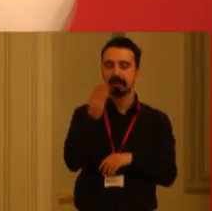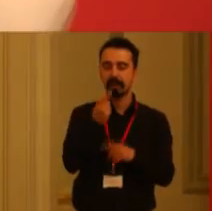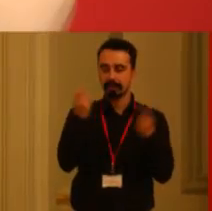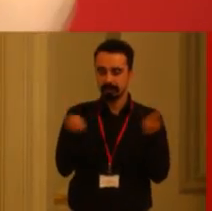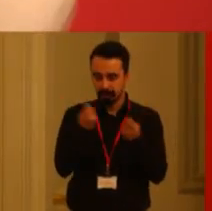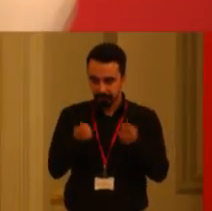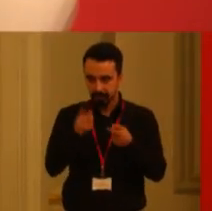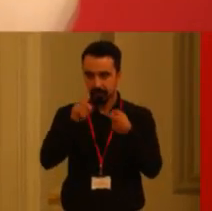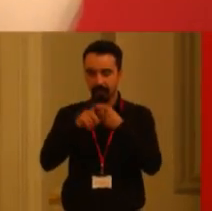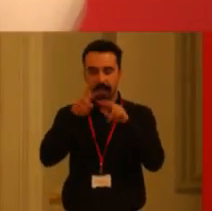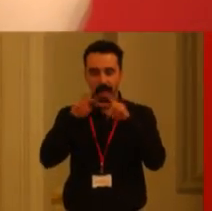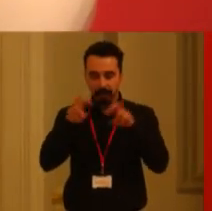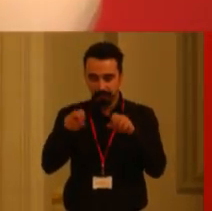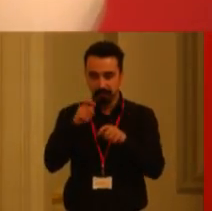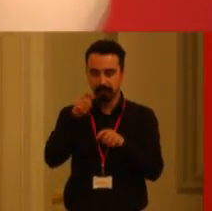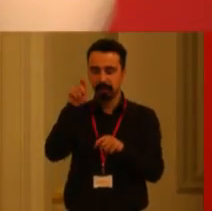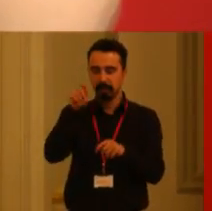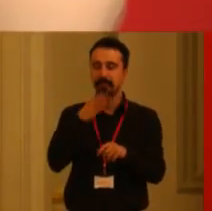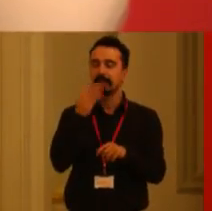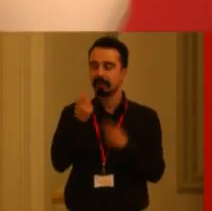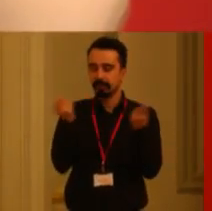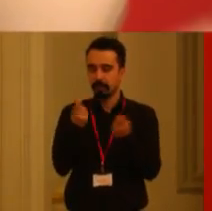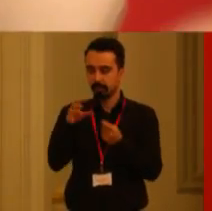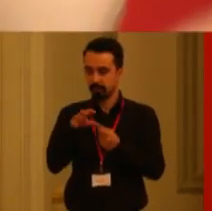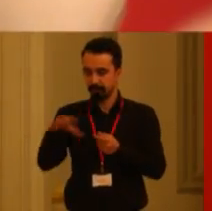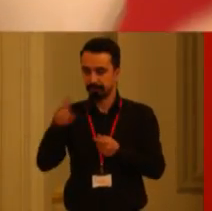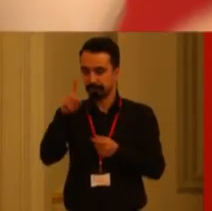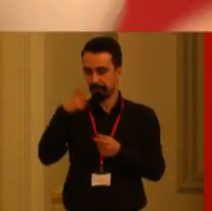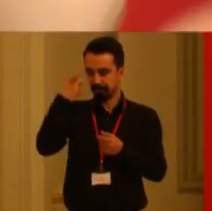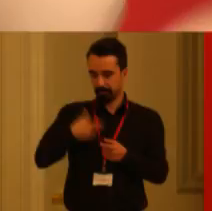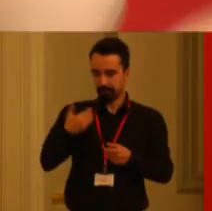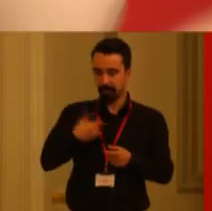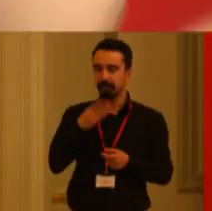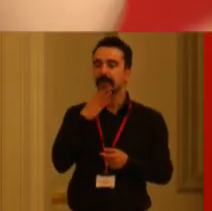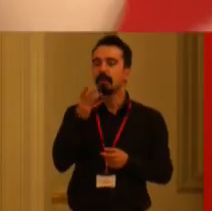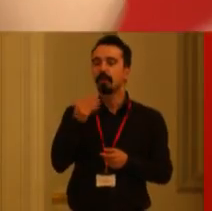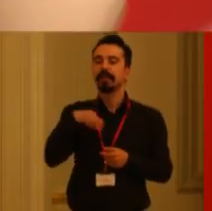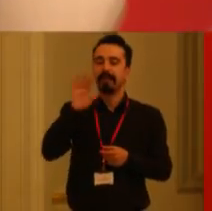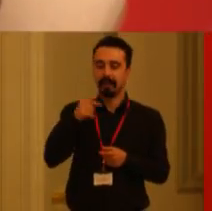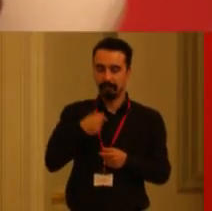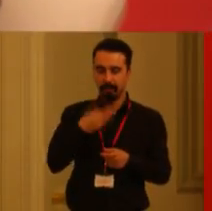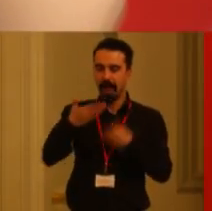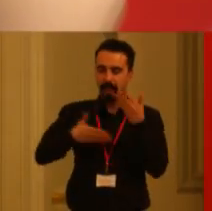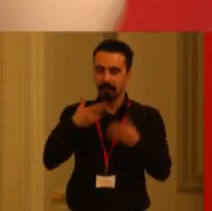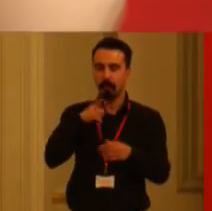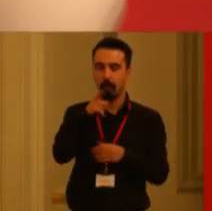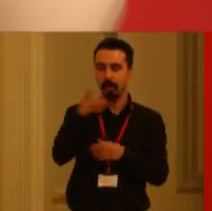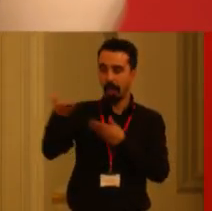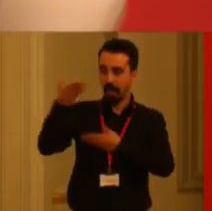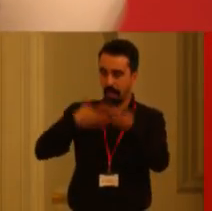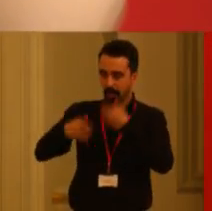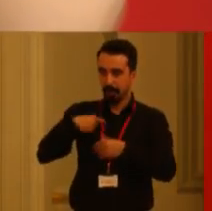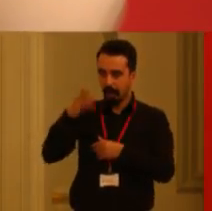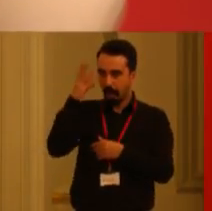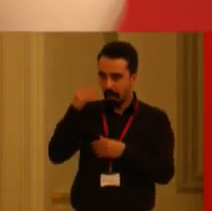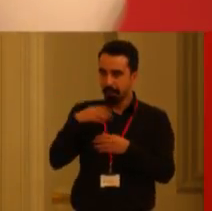of course. Both in the research and in the youth research and survey, I am involved, but I'm